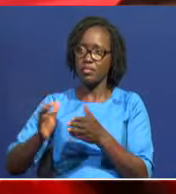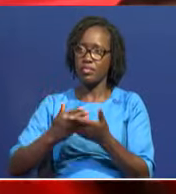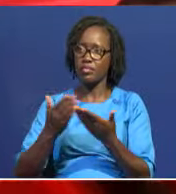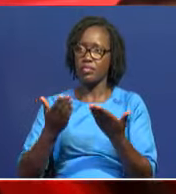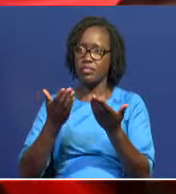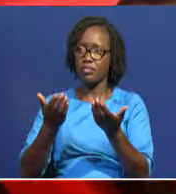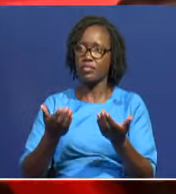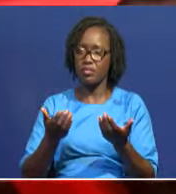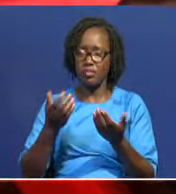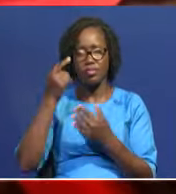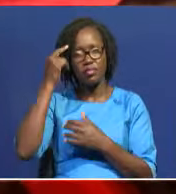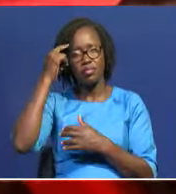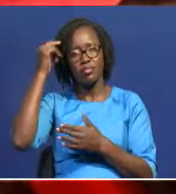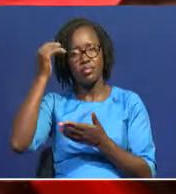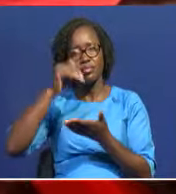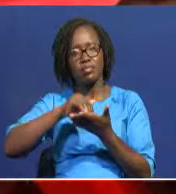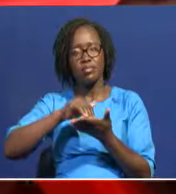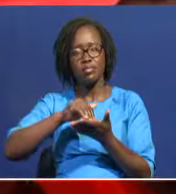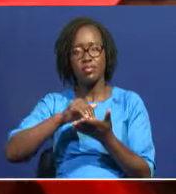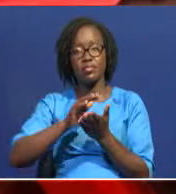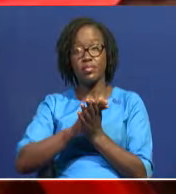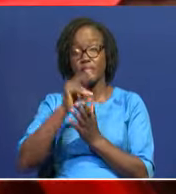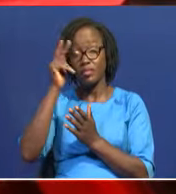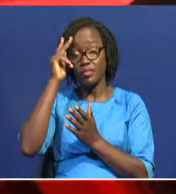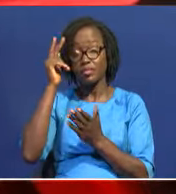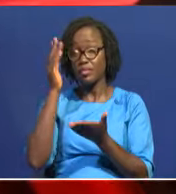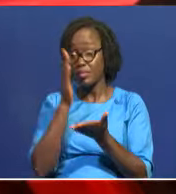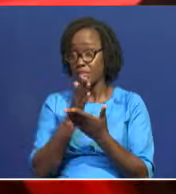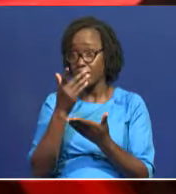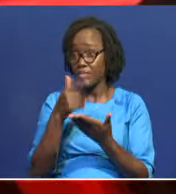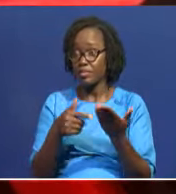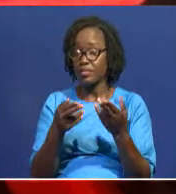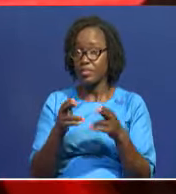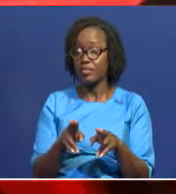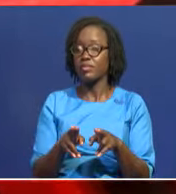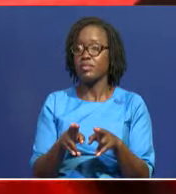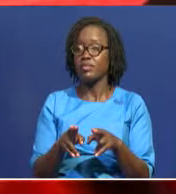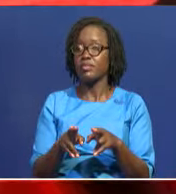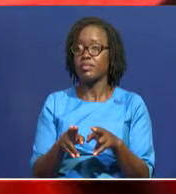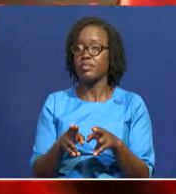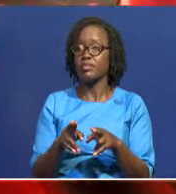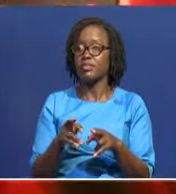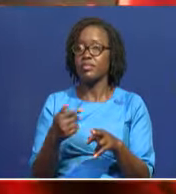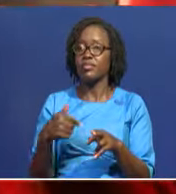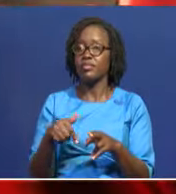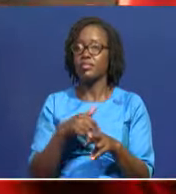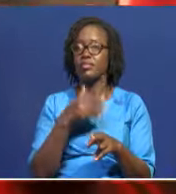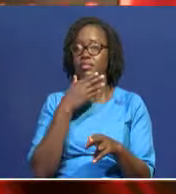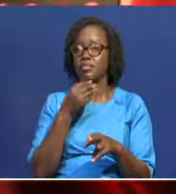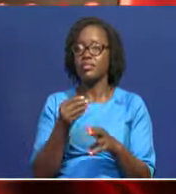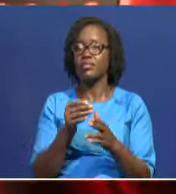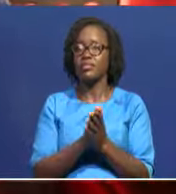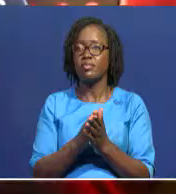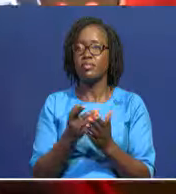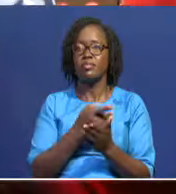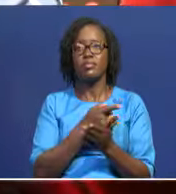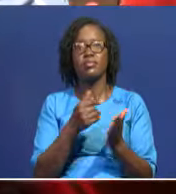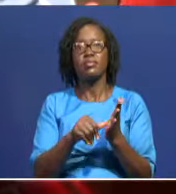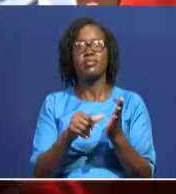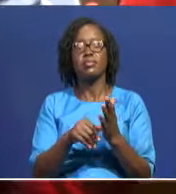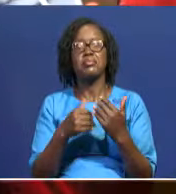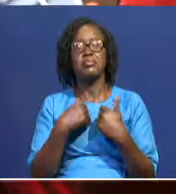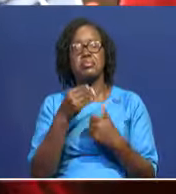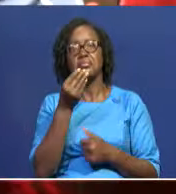we need to rethink and know exactly what is happening to our men. Hawa wana shida ya